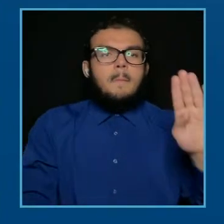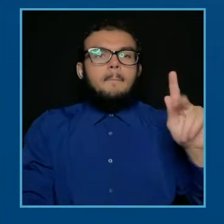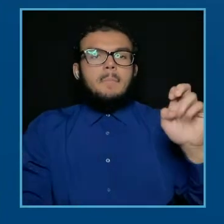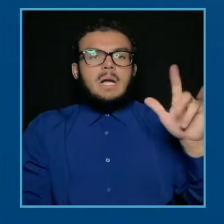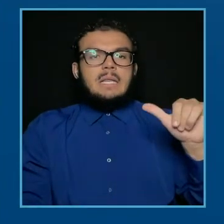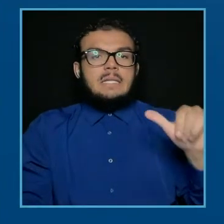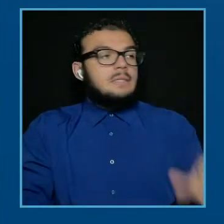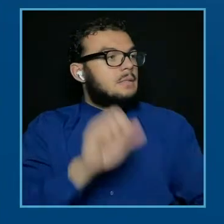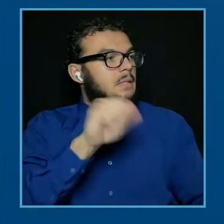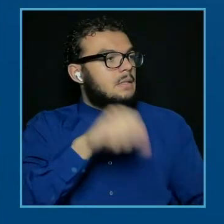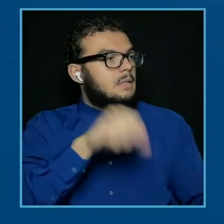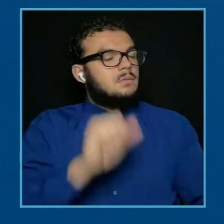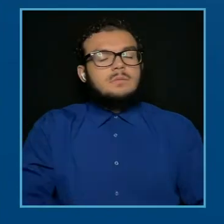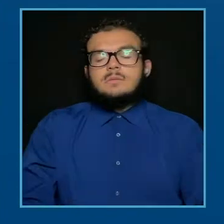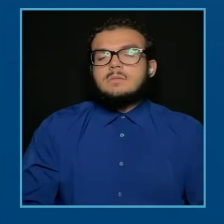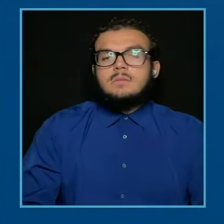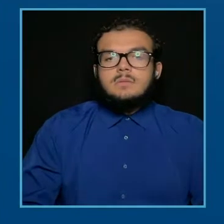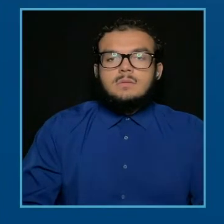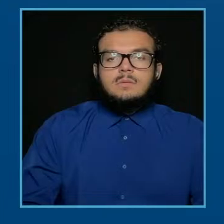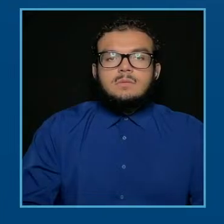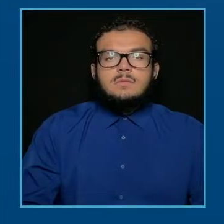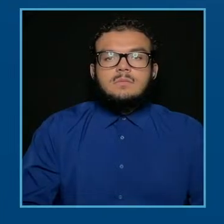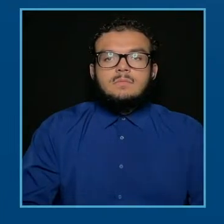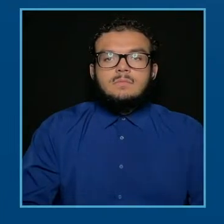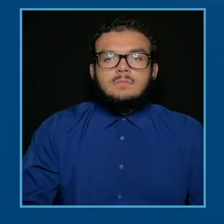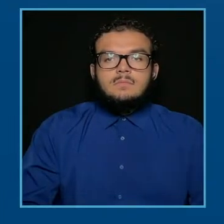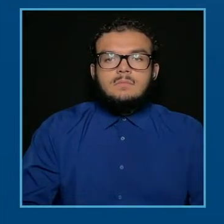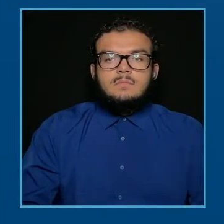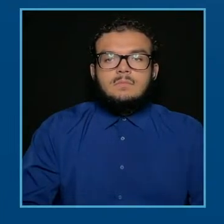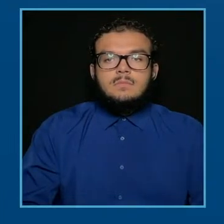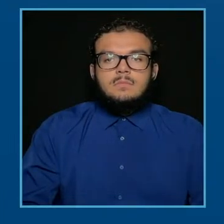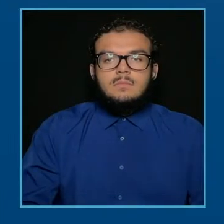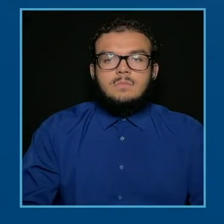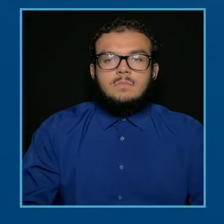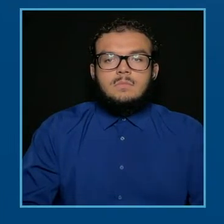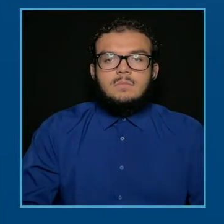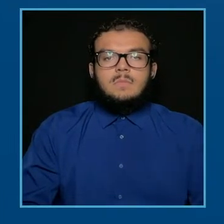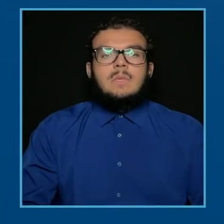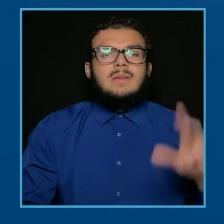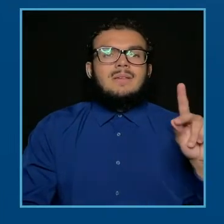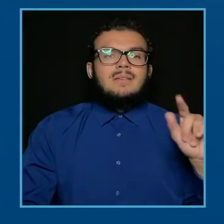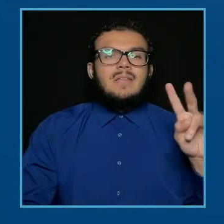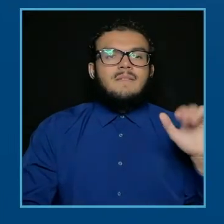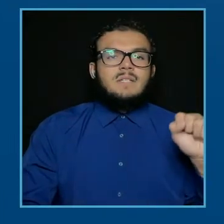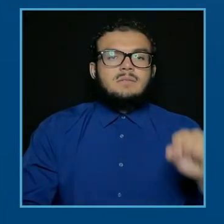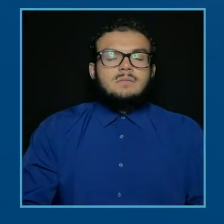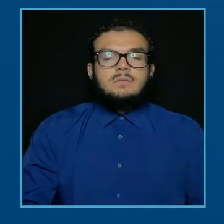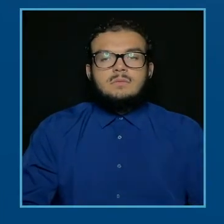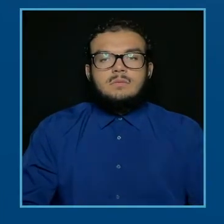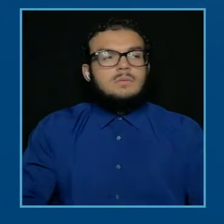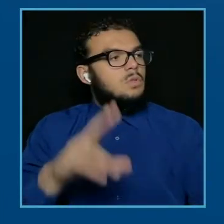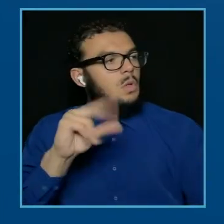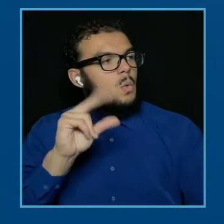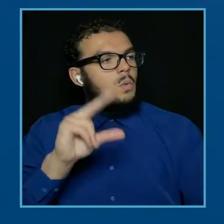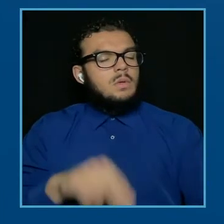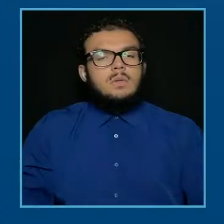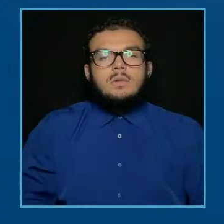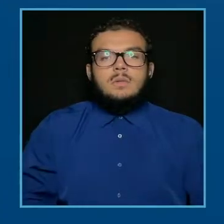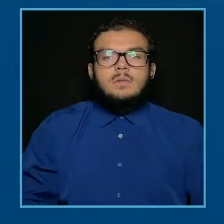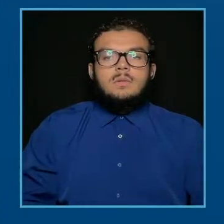Yes. Votes for. Ms. Davis? No.